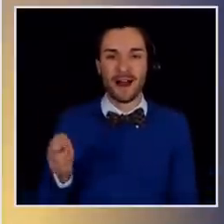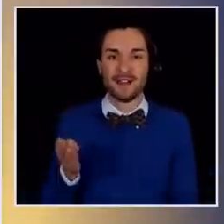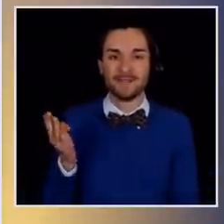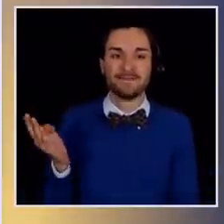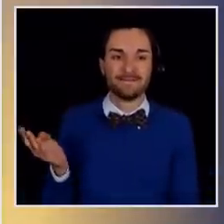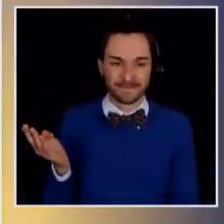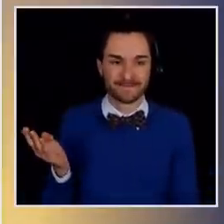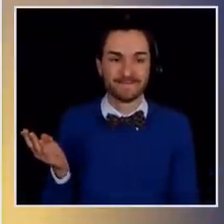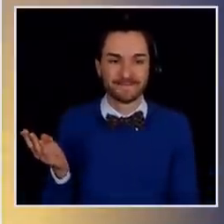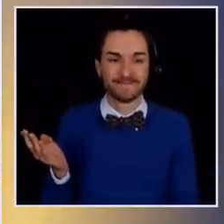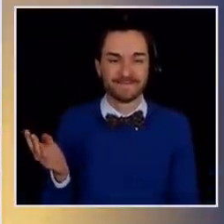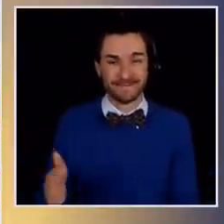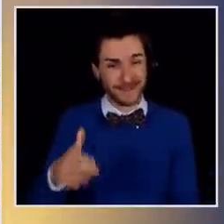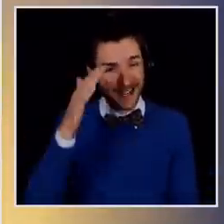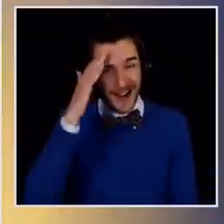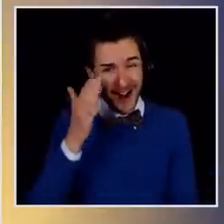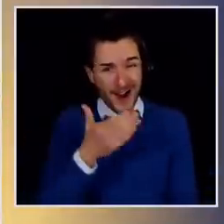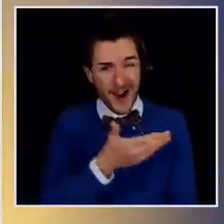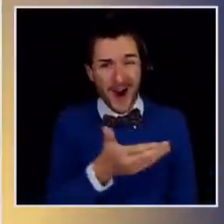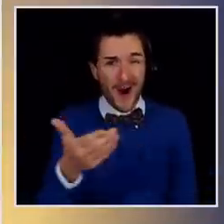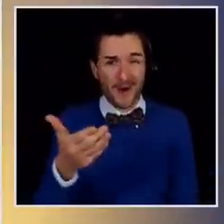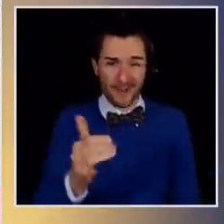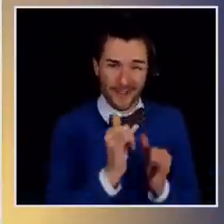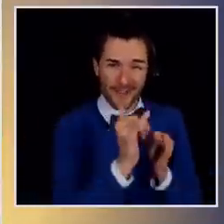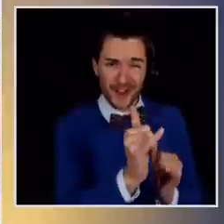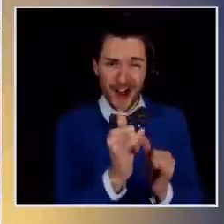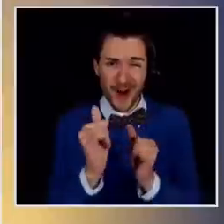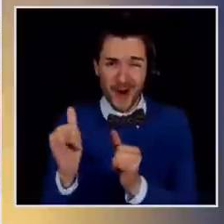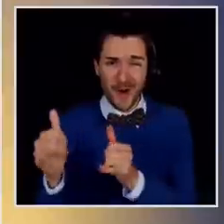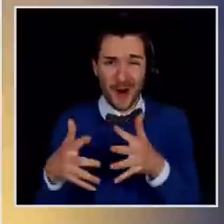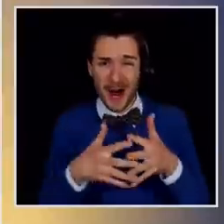my fellow Americans,